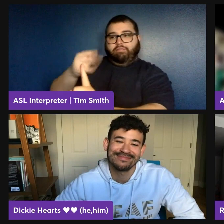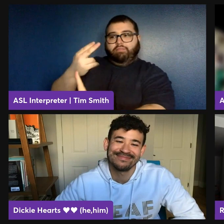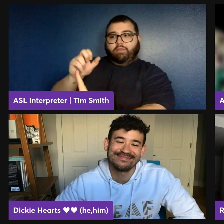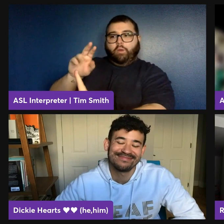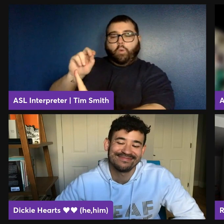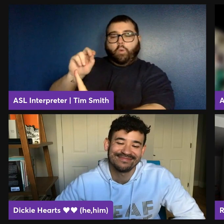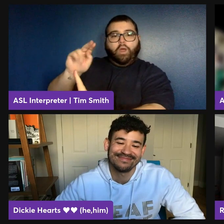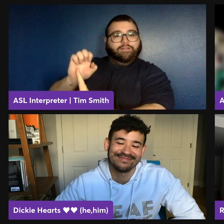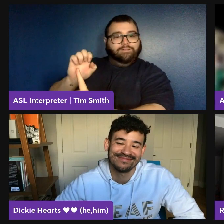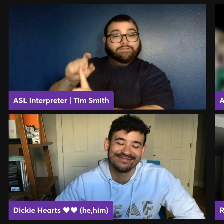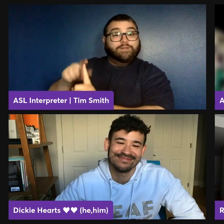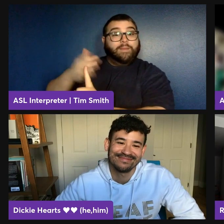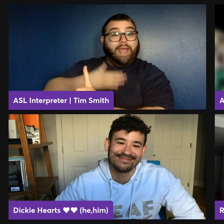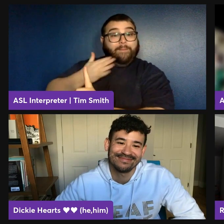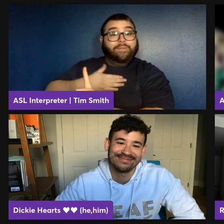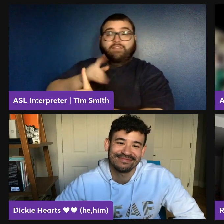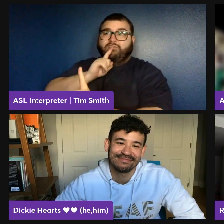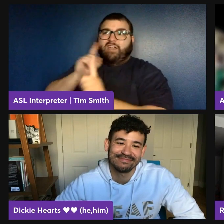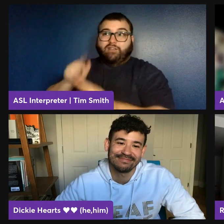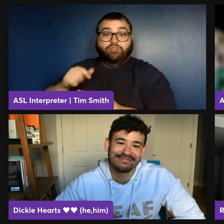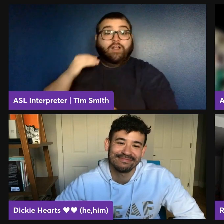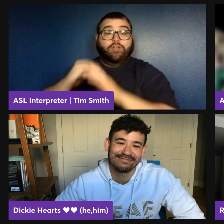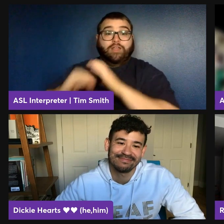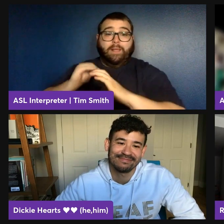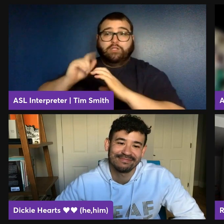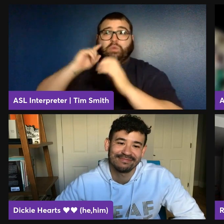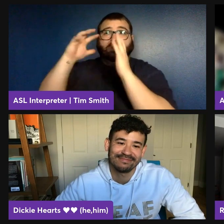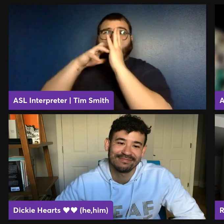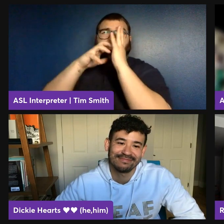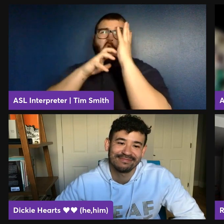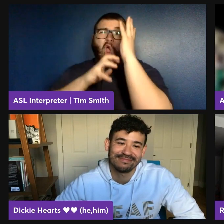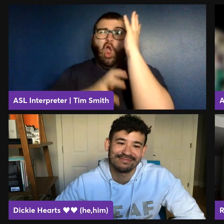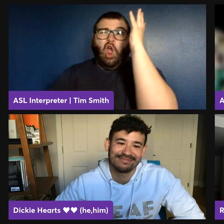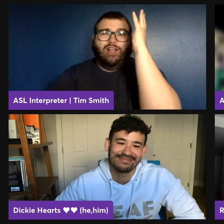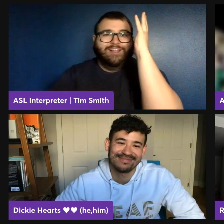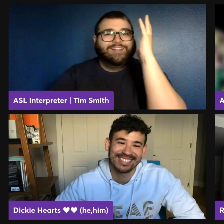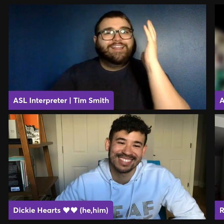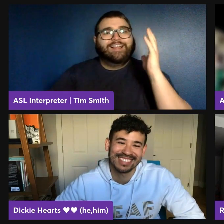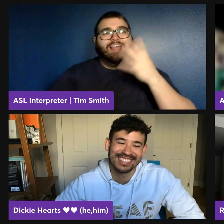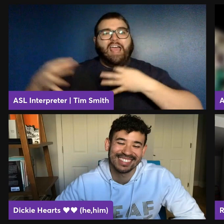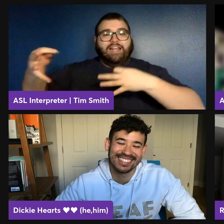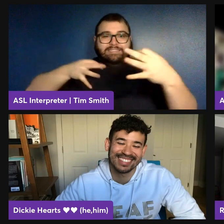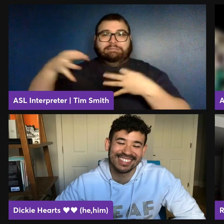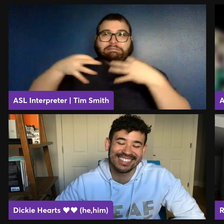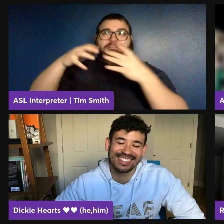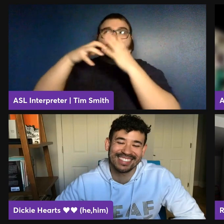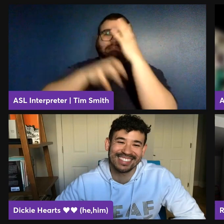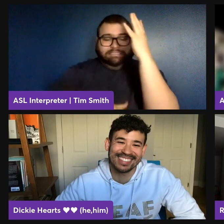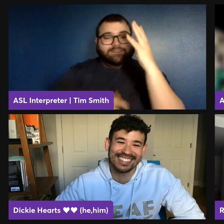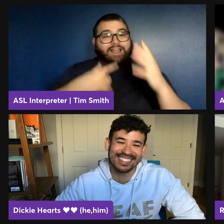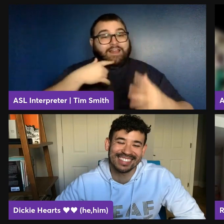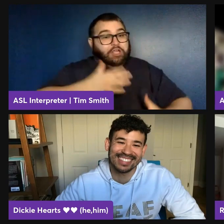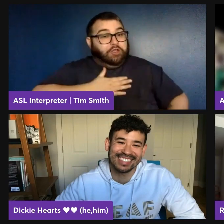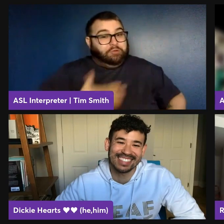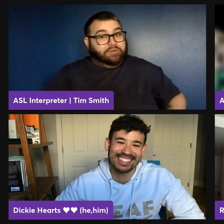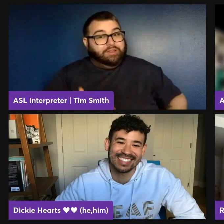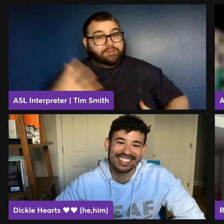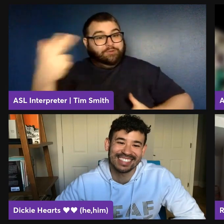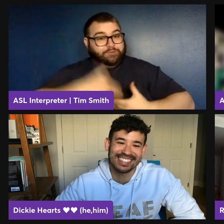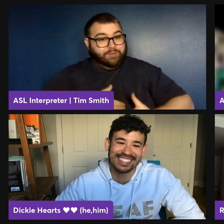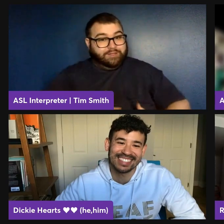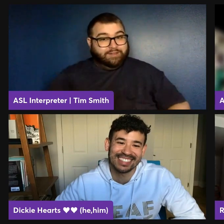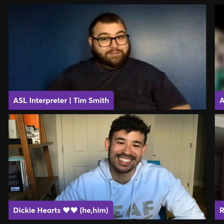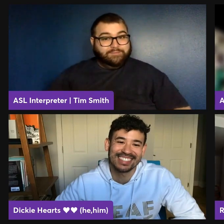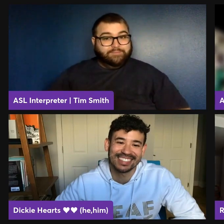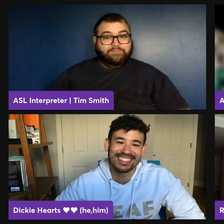answered our emails, which were very long and explanatory, and said yes to joining us. Disability